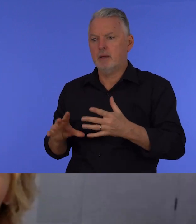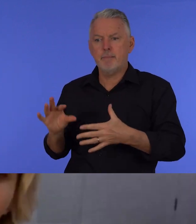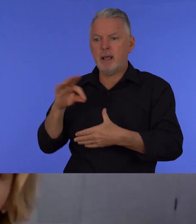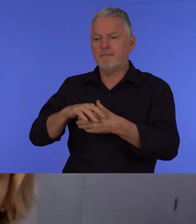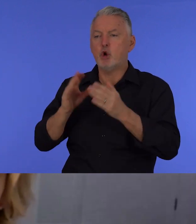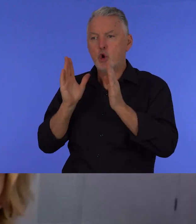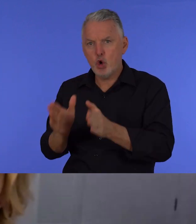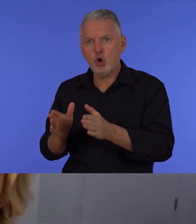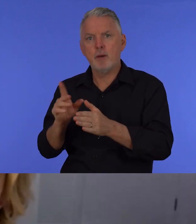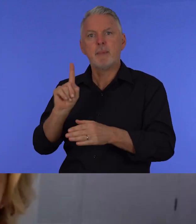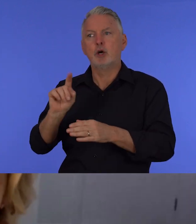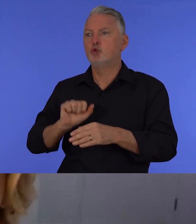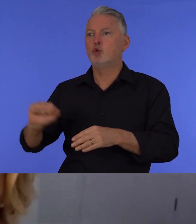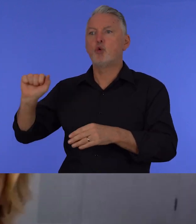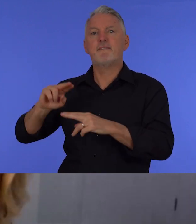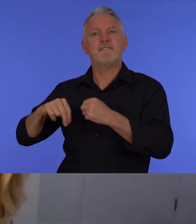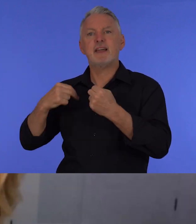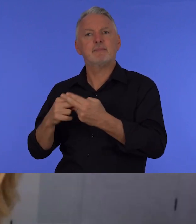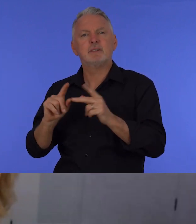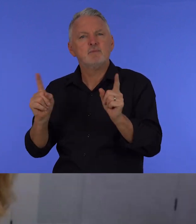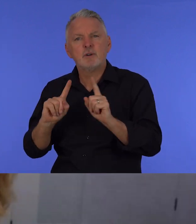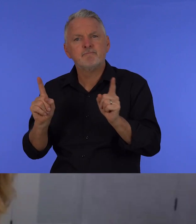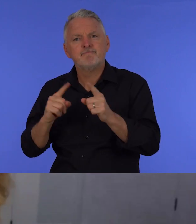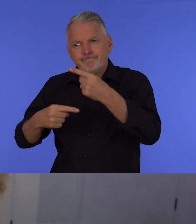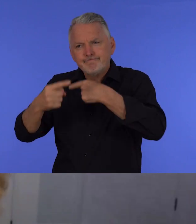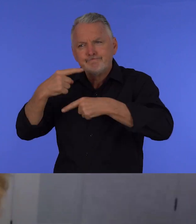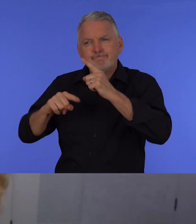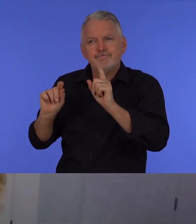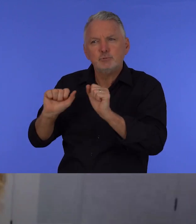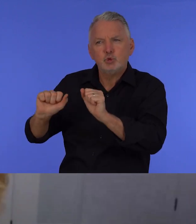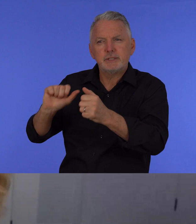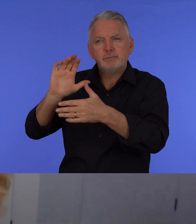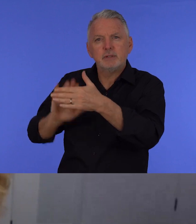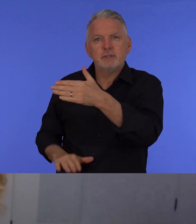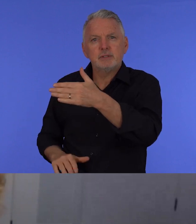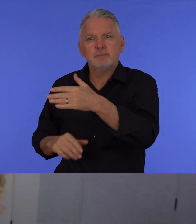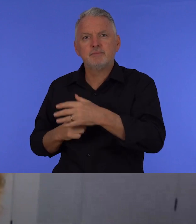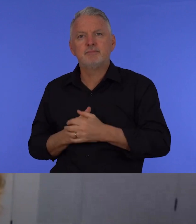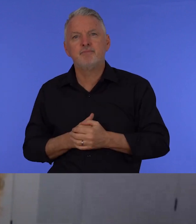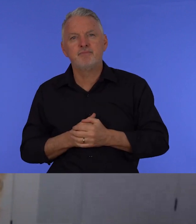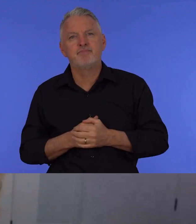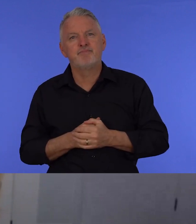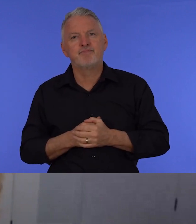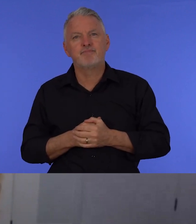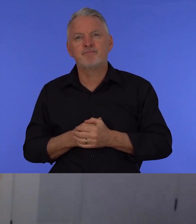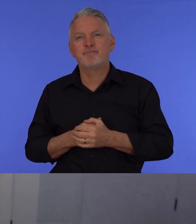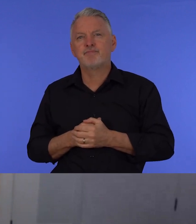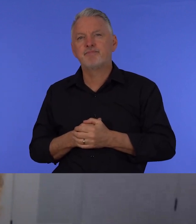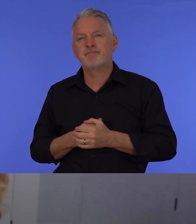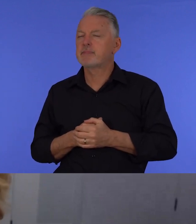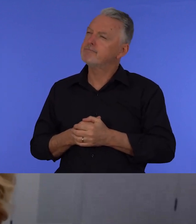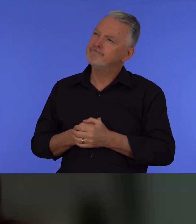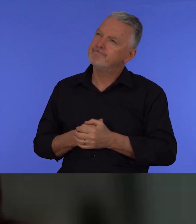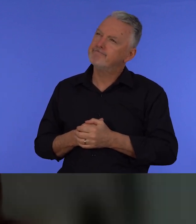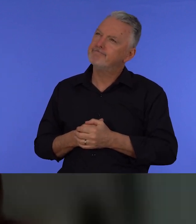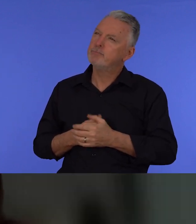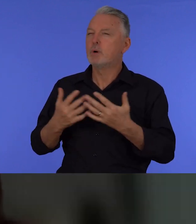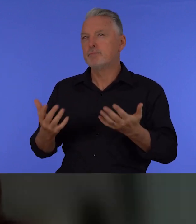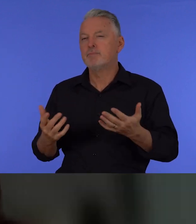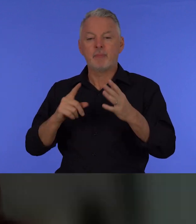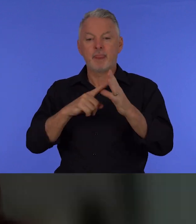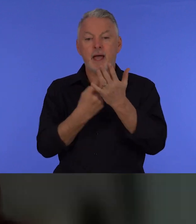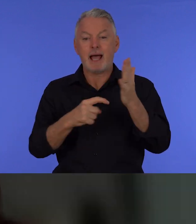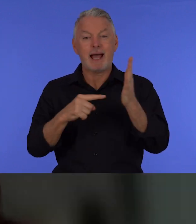Why or how has it benefited not just Ari but your whole family with her being included in the community? I